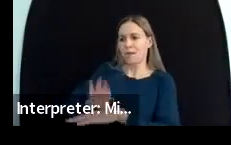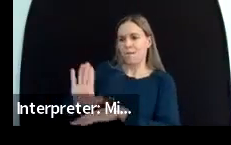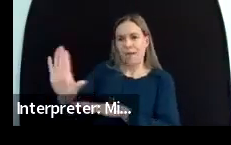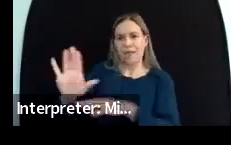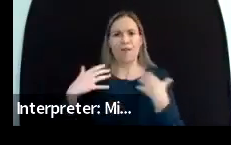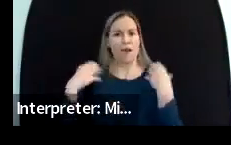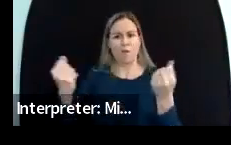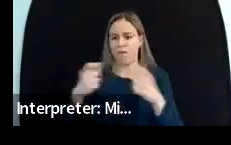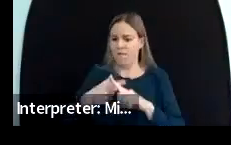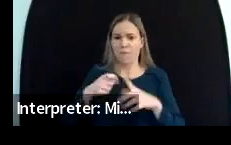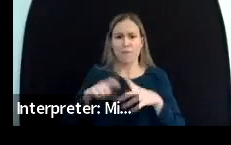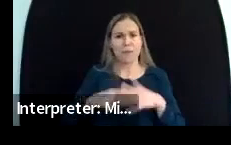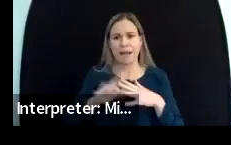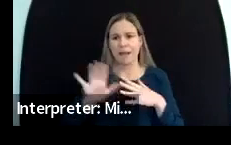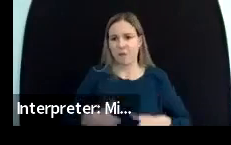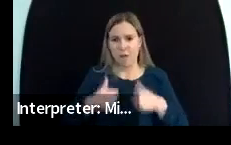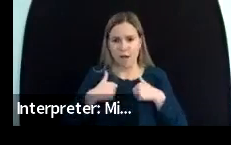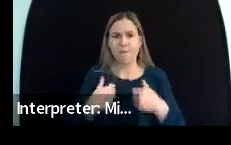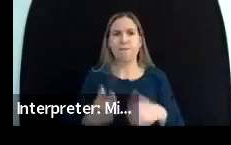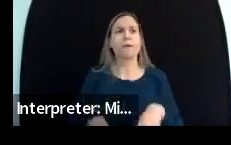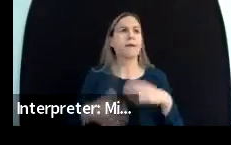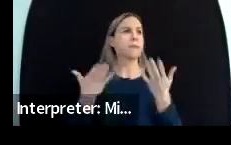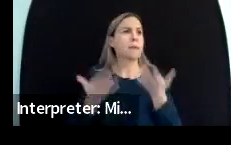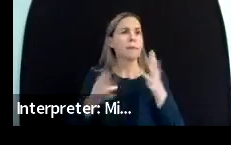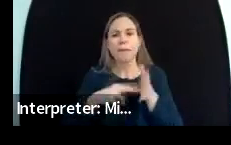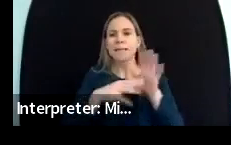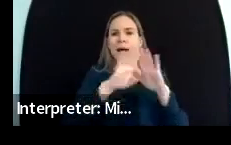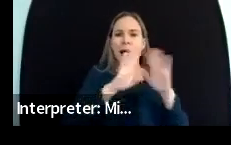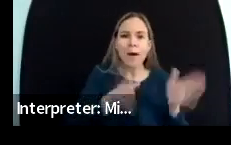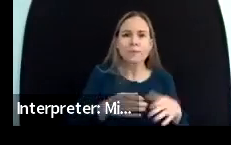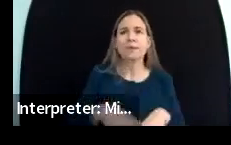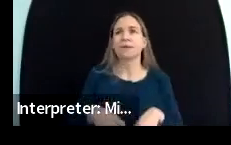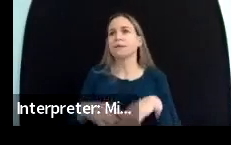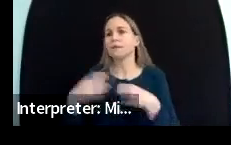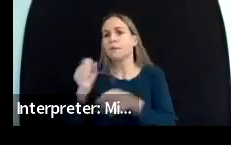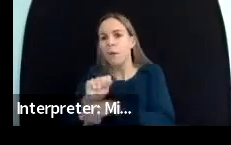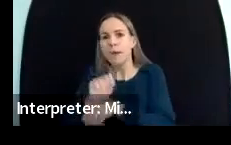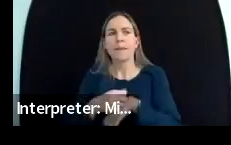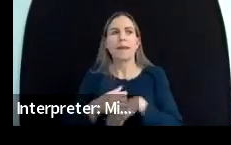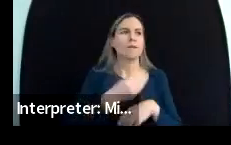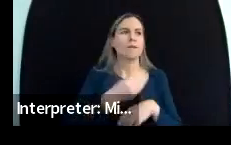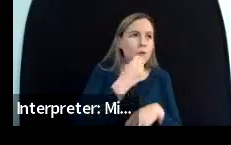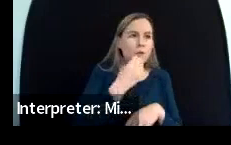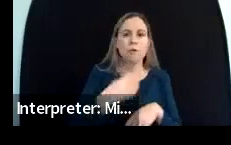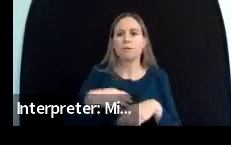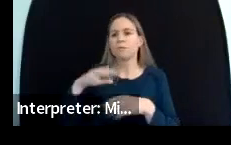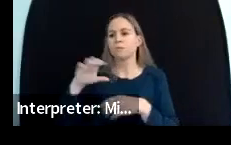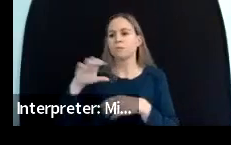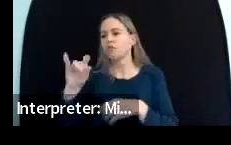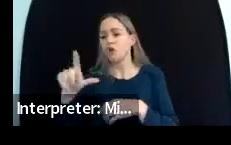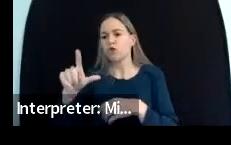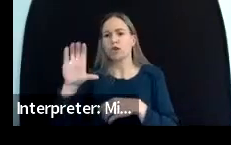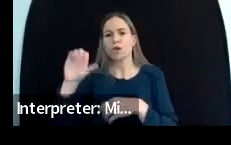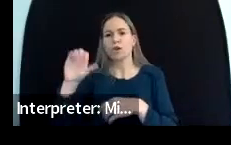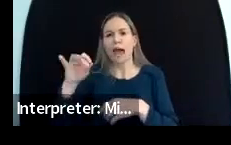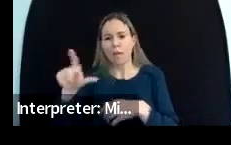health from the beginning. So those advantages come in housing, employment, stress levels, food security, social capital, and more. So really want to